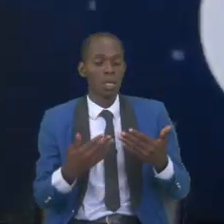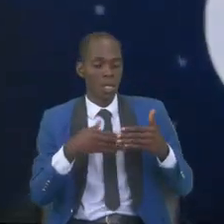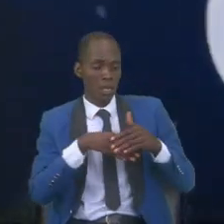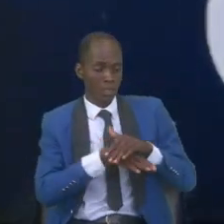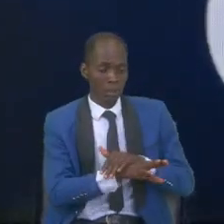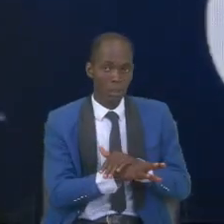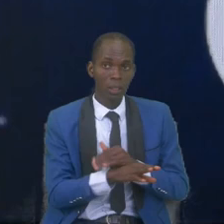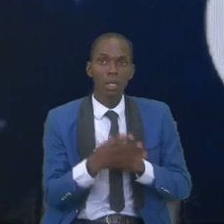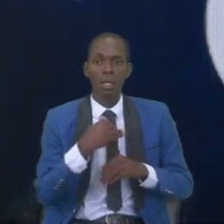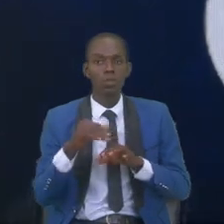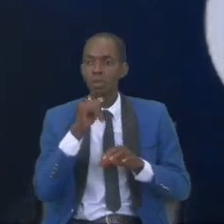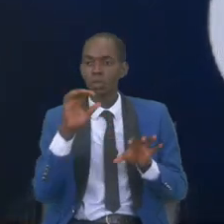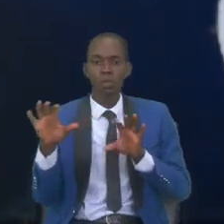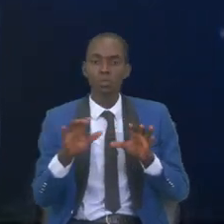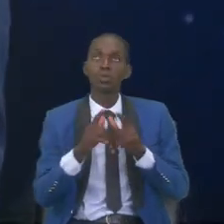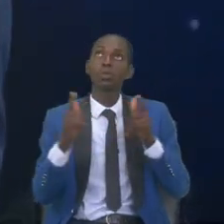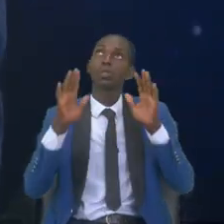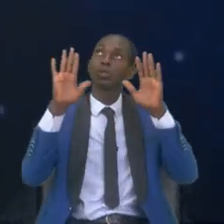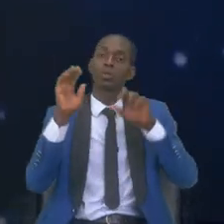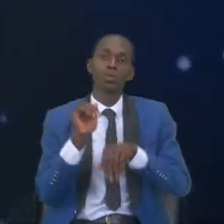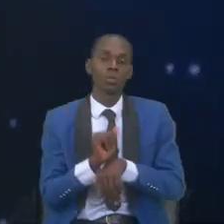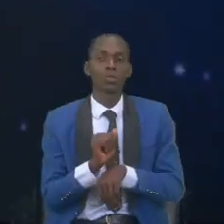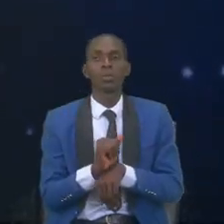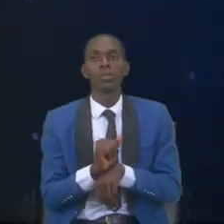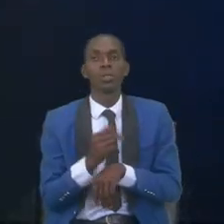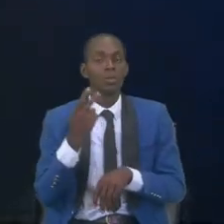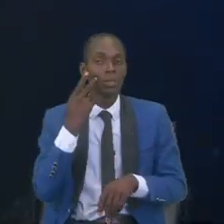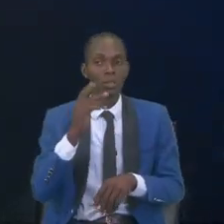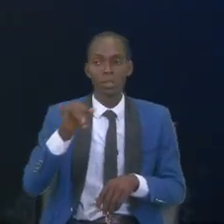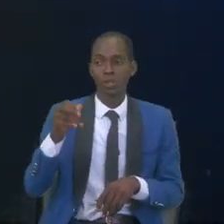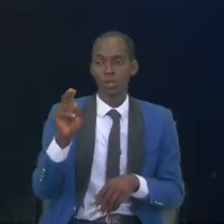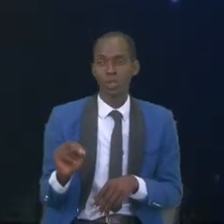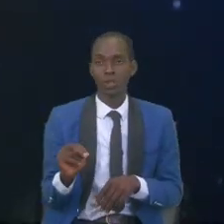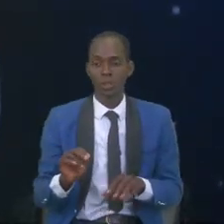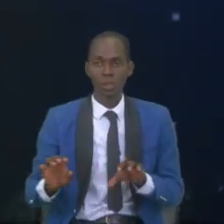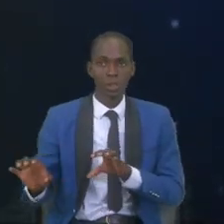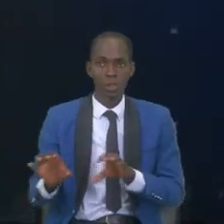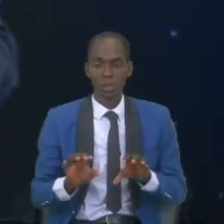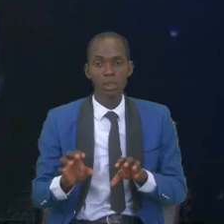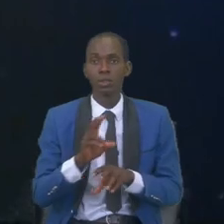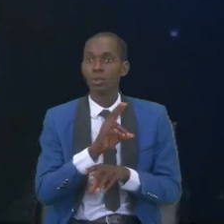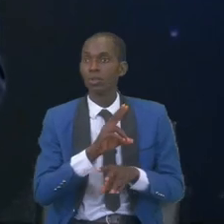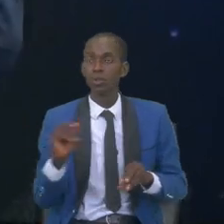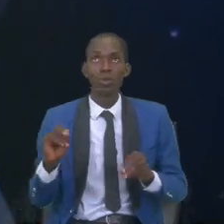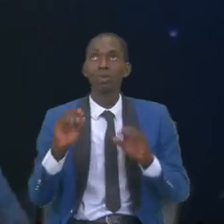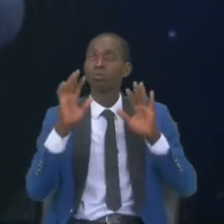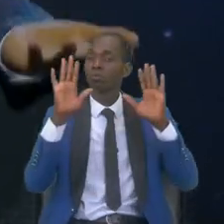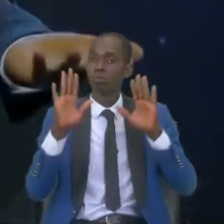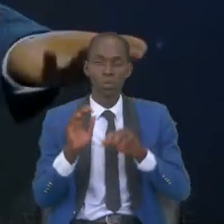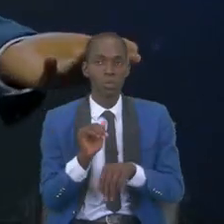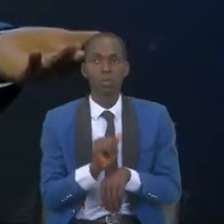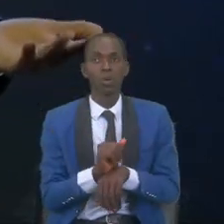do exploits. We're told that John did no miracles, no exploits,